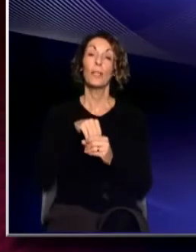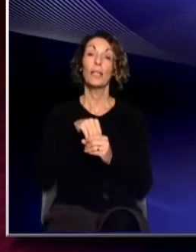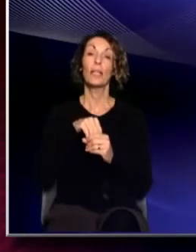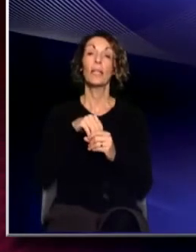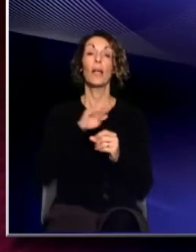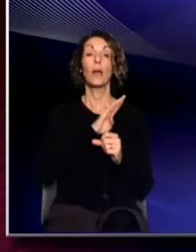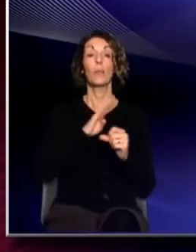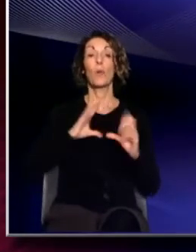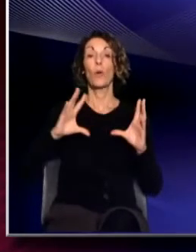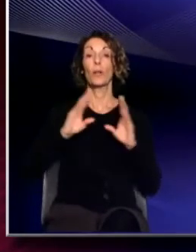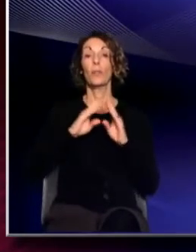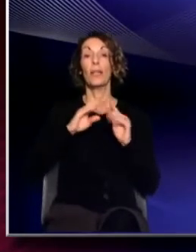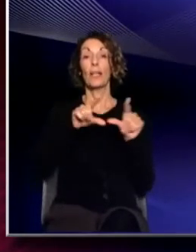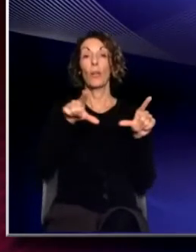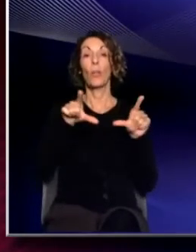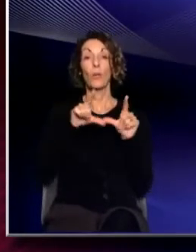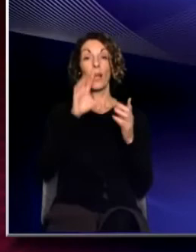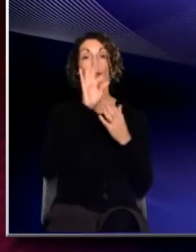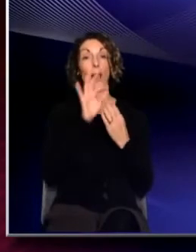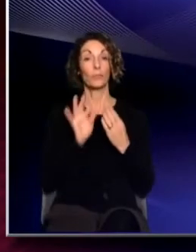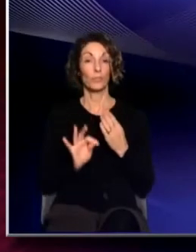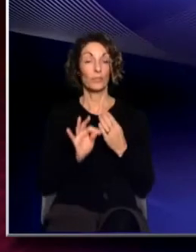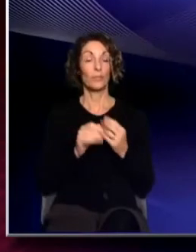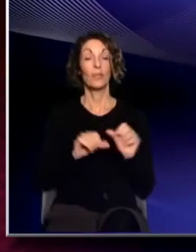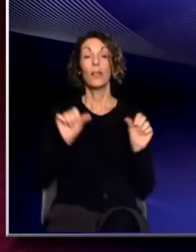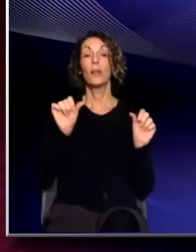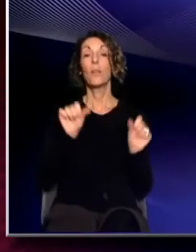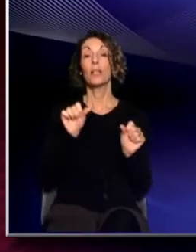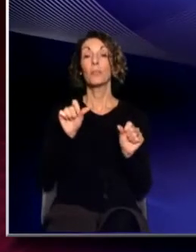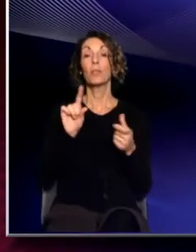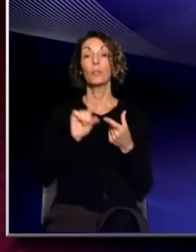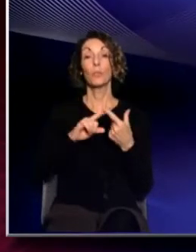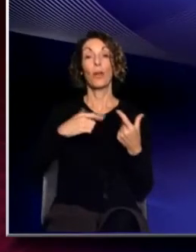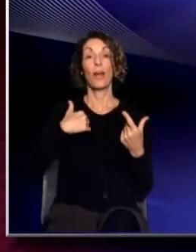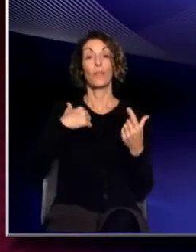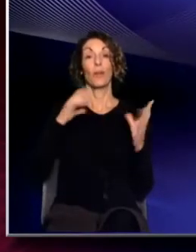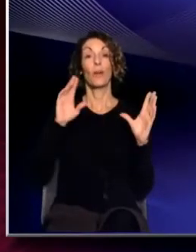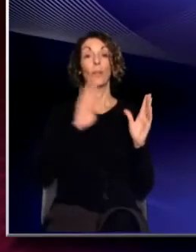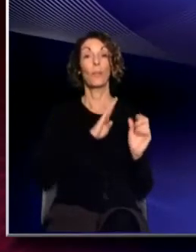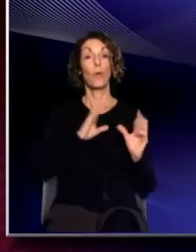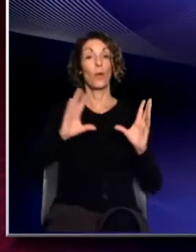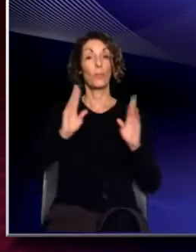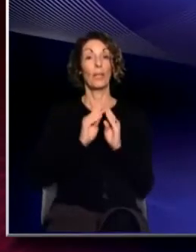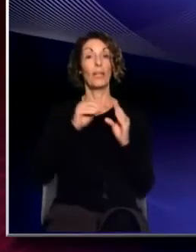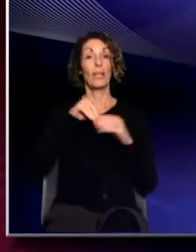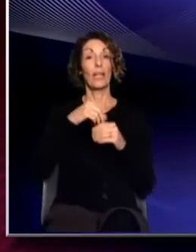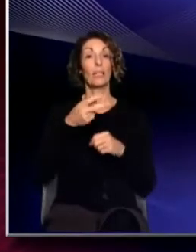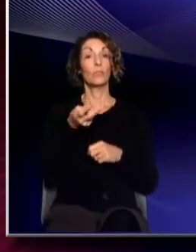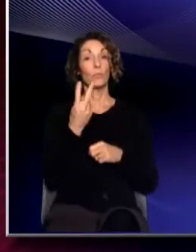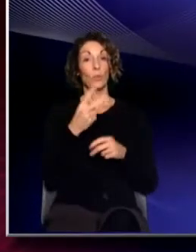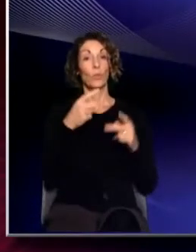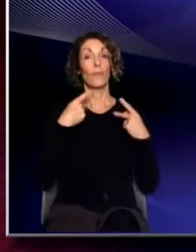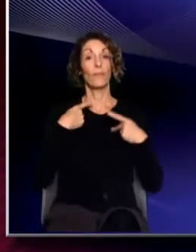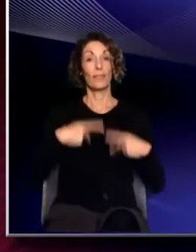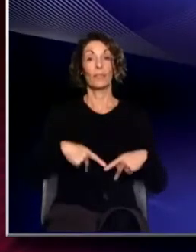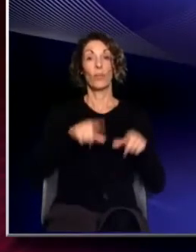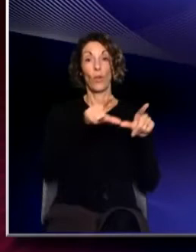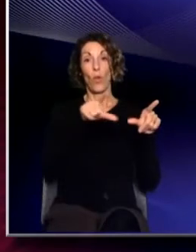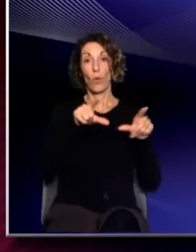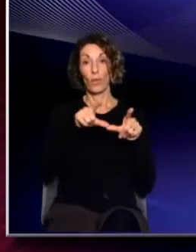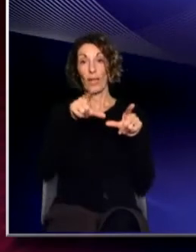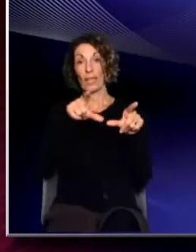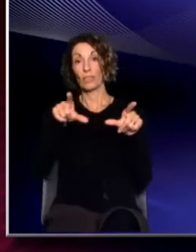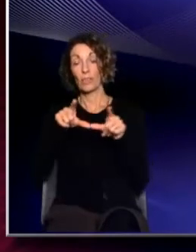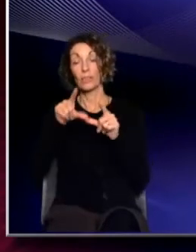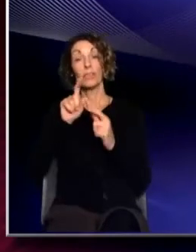board meeting location options, the possibility of having a board meeting at 2 physical locations, specifically at